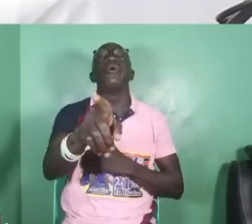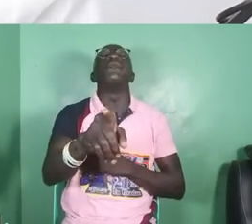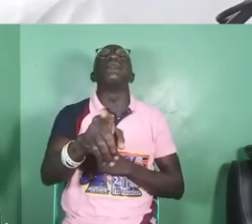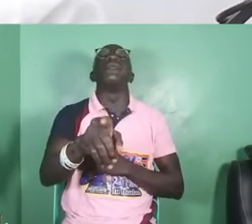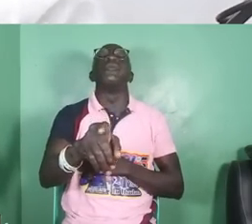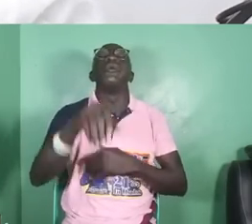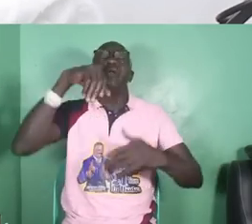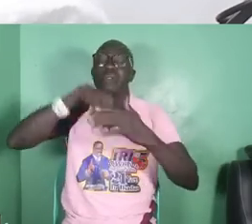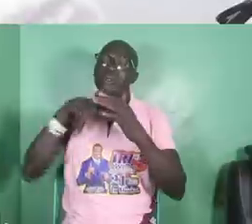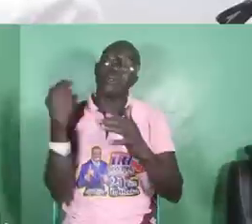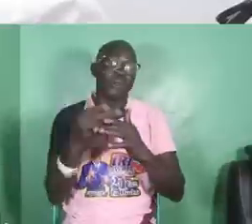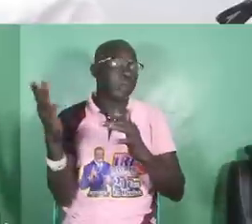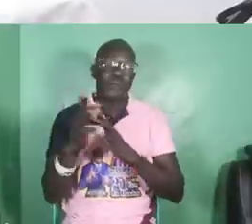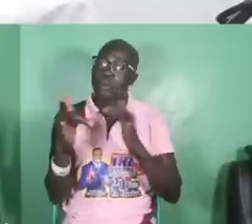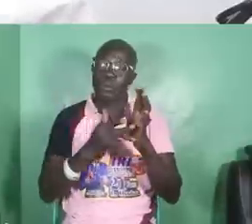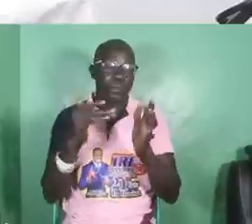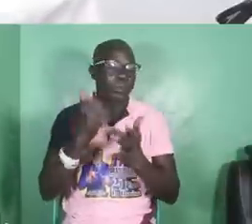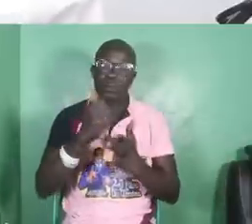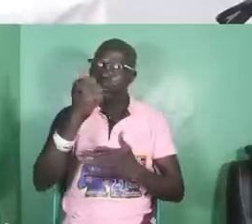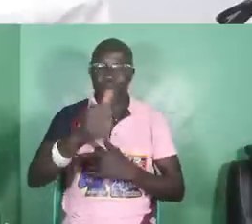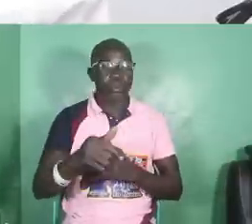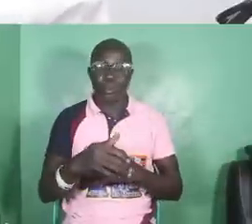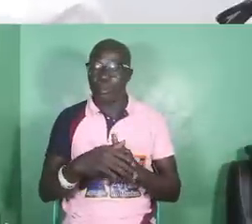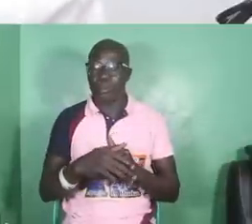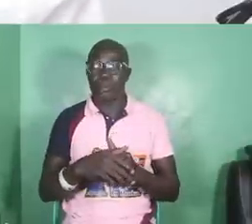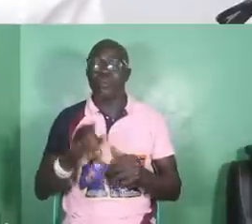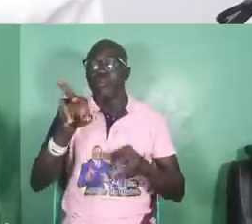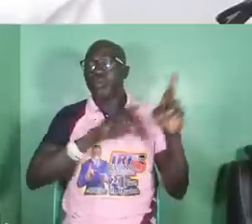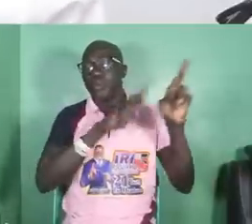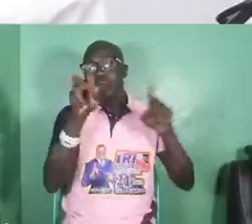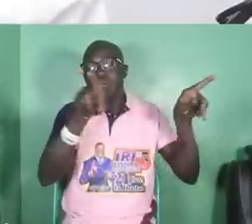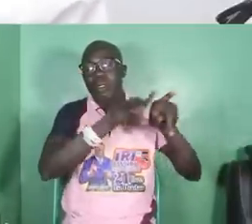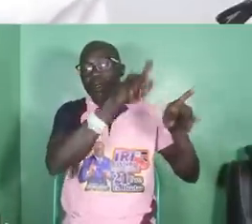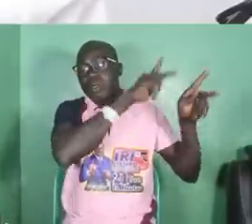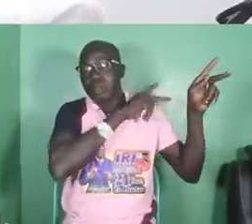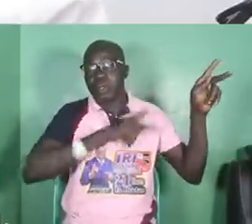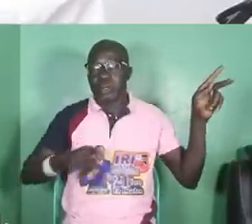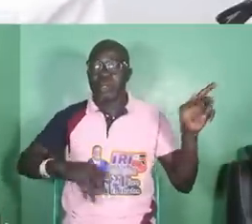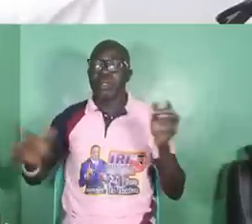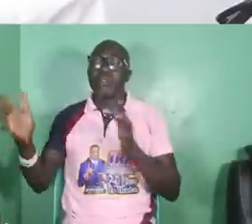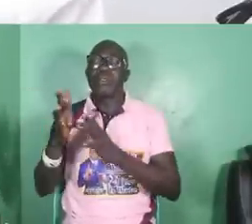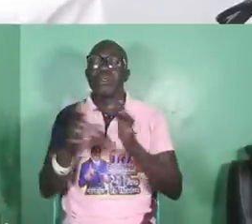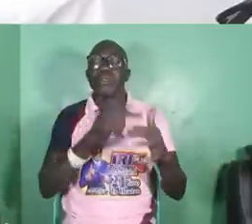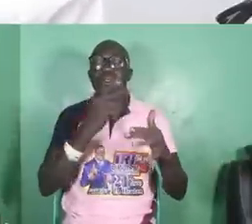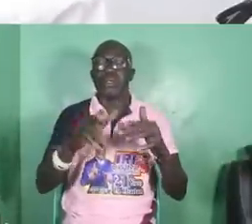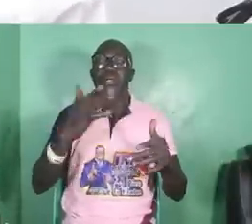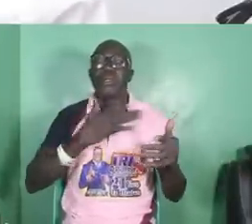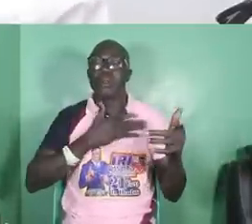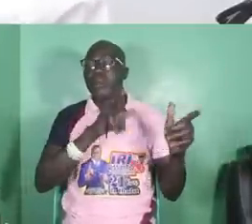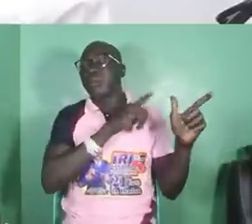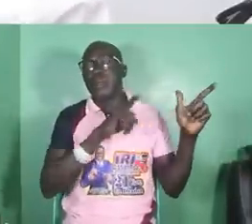Testimony will come in. In the name of Jesus. Amen. Jesus. What the should be over. Amen. Jesus.